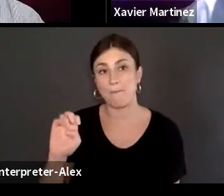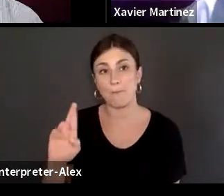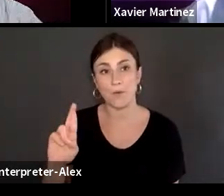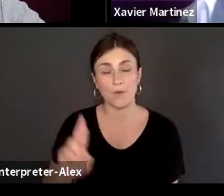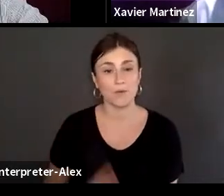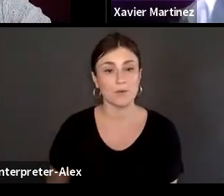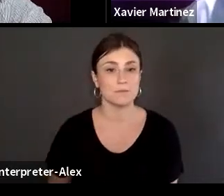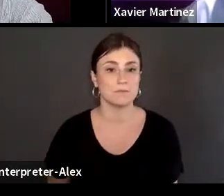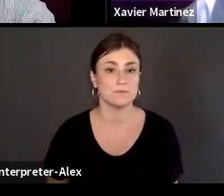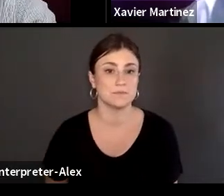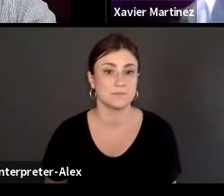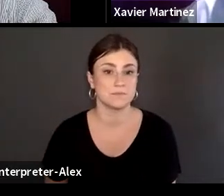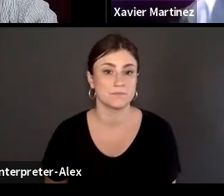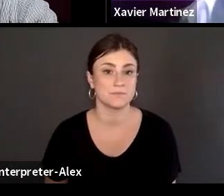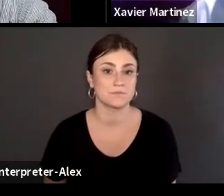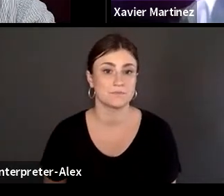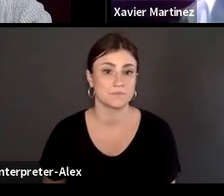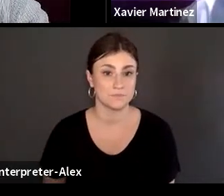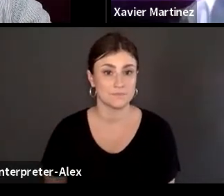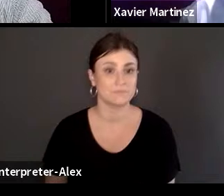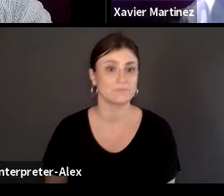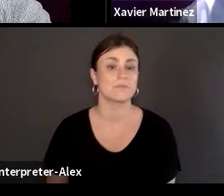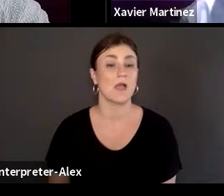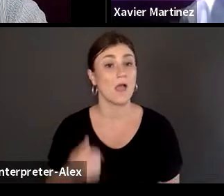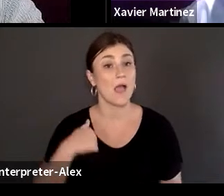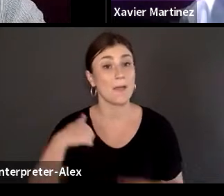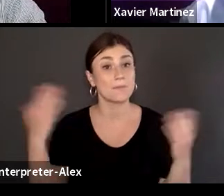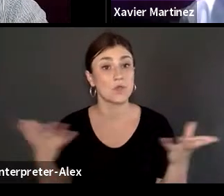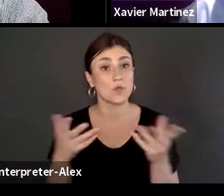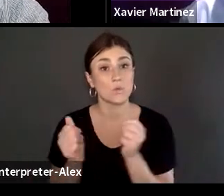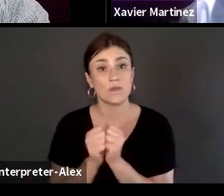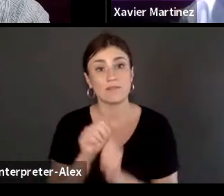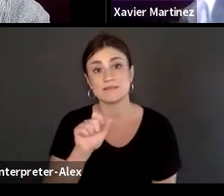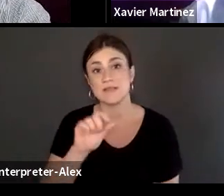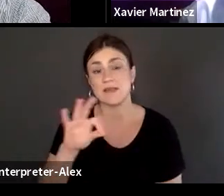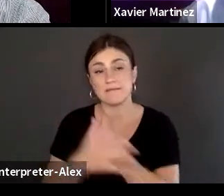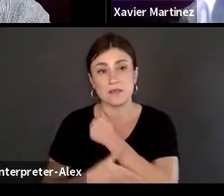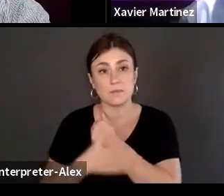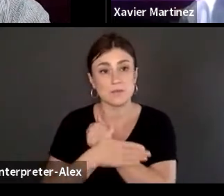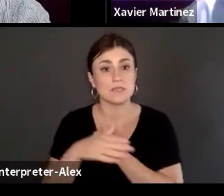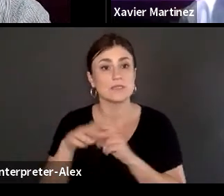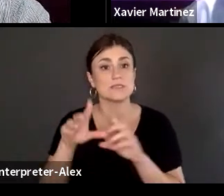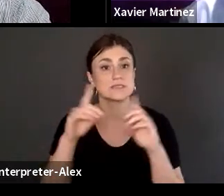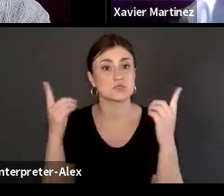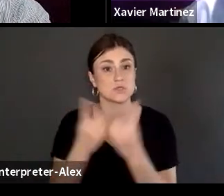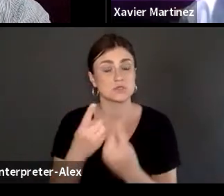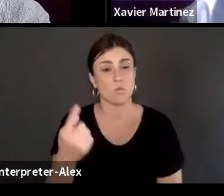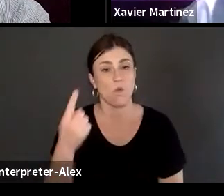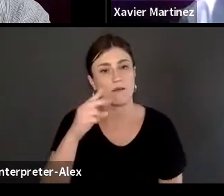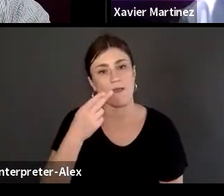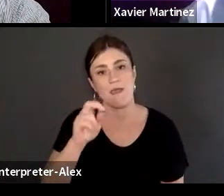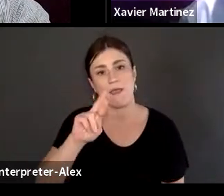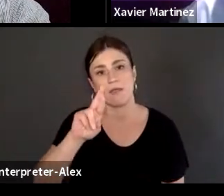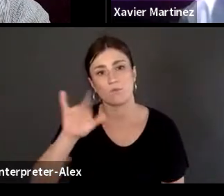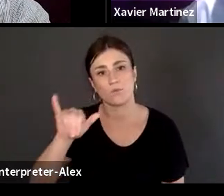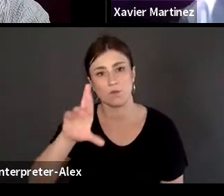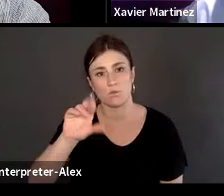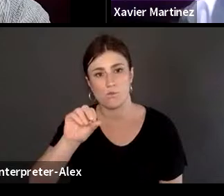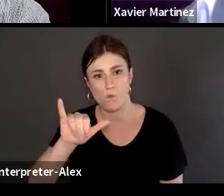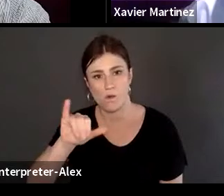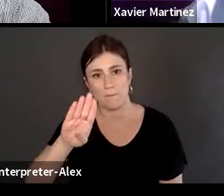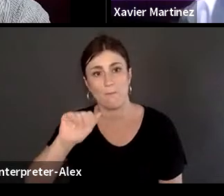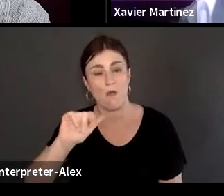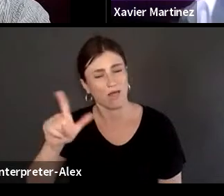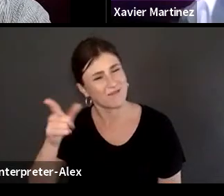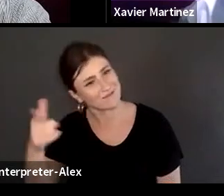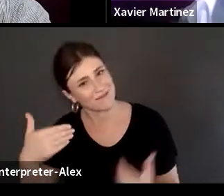Mayor, councilors, I'm here on behalf of Santa Fe County Commission District 1, Henry Roble. He had a county commission meeting today,